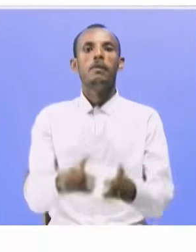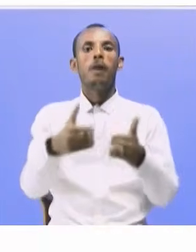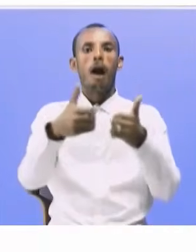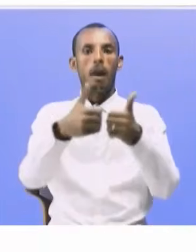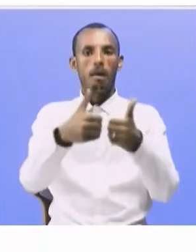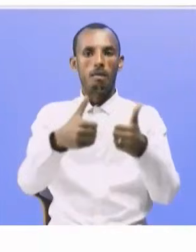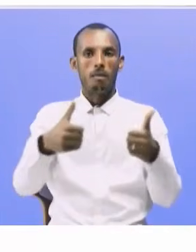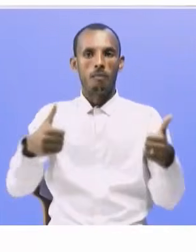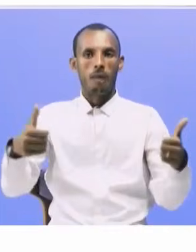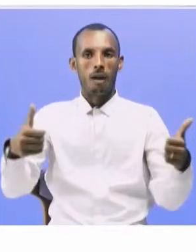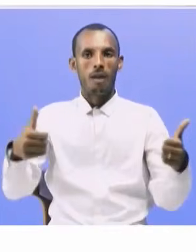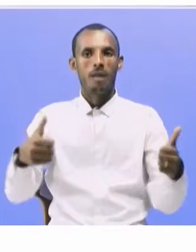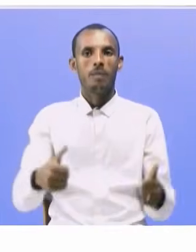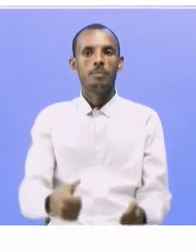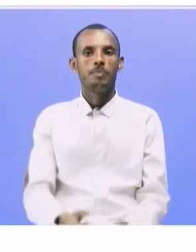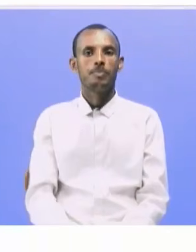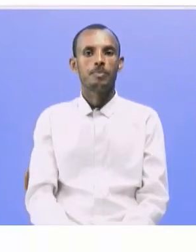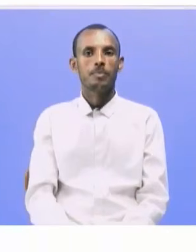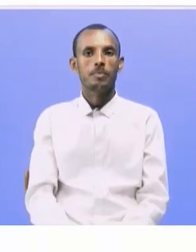Identify